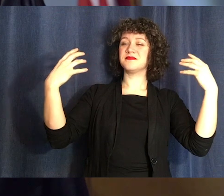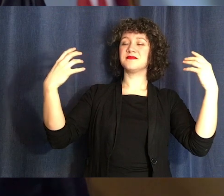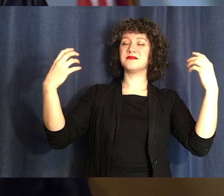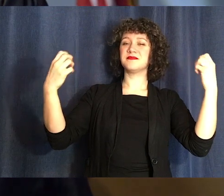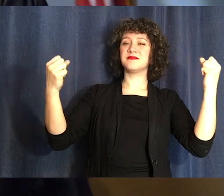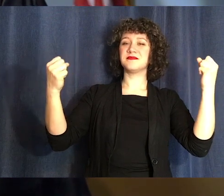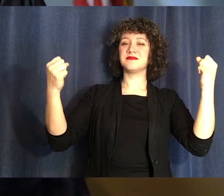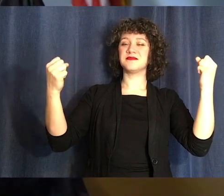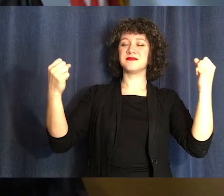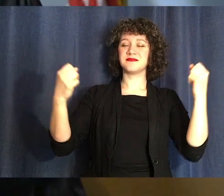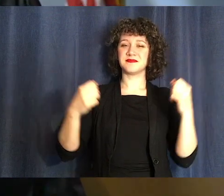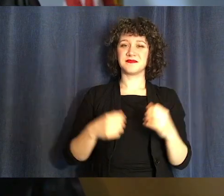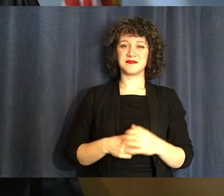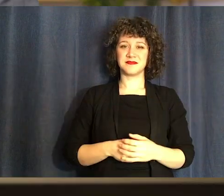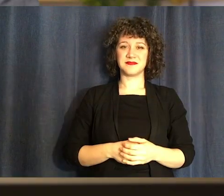brave?